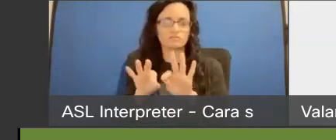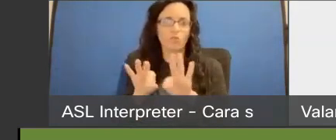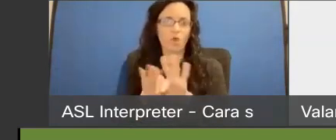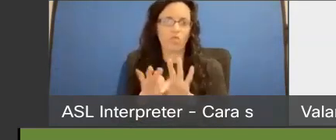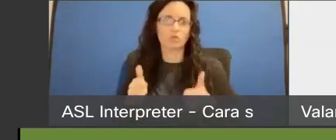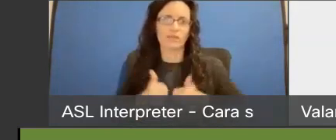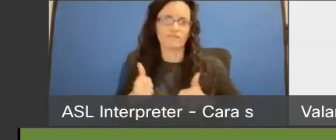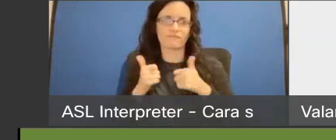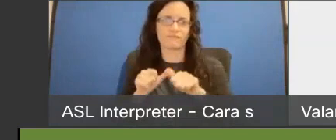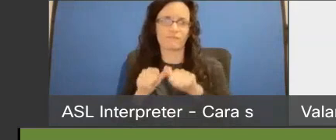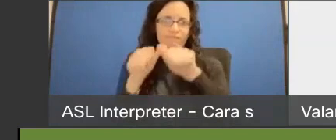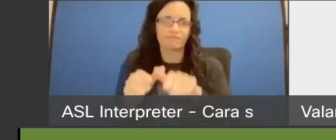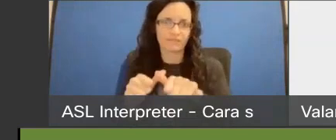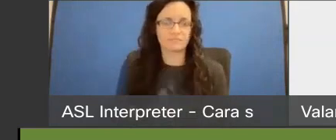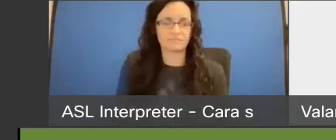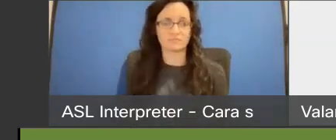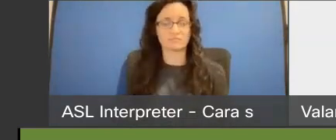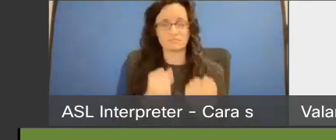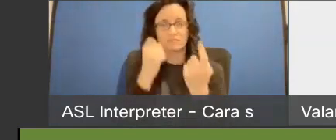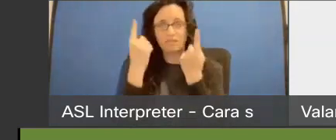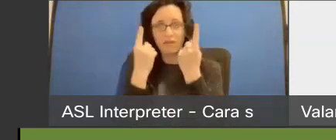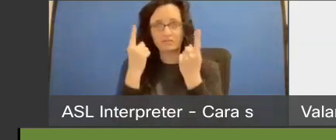Thoughts, questions, reactions to some of that?